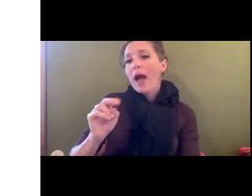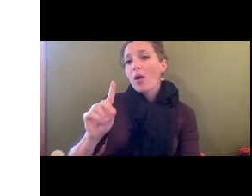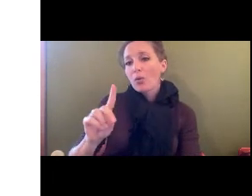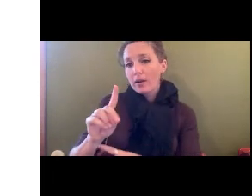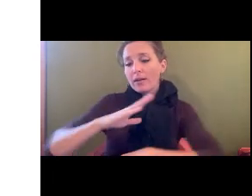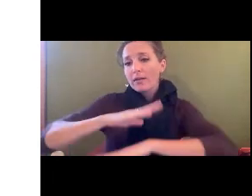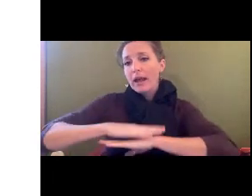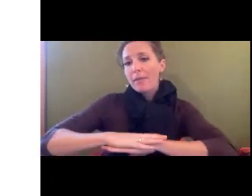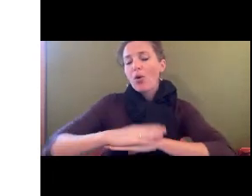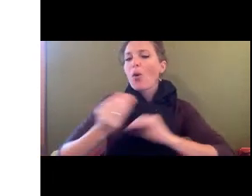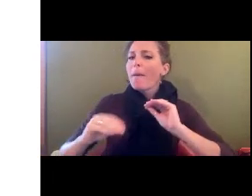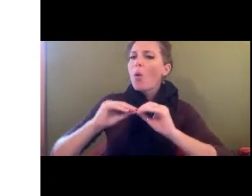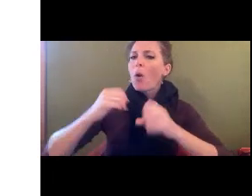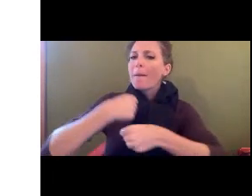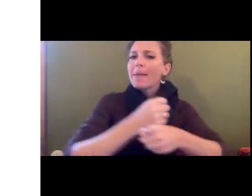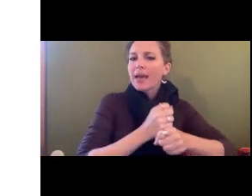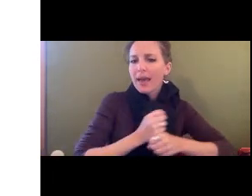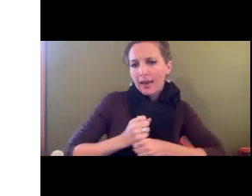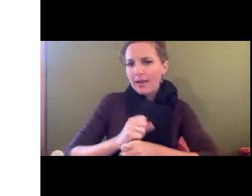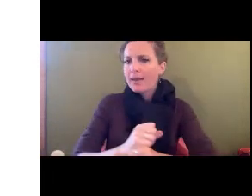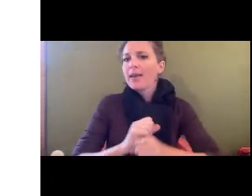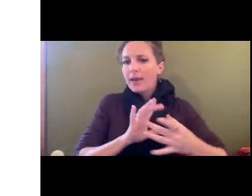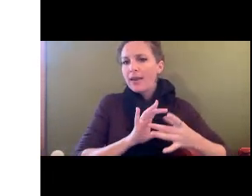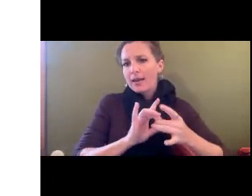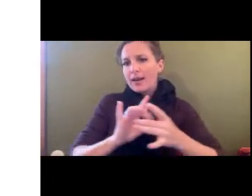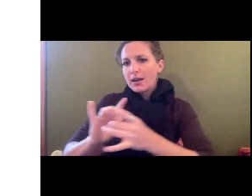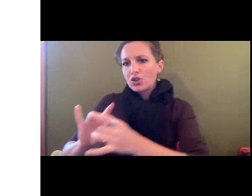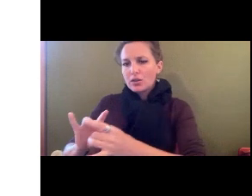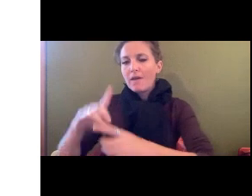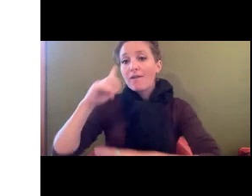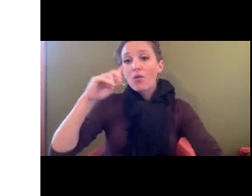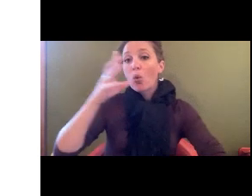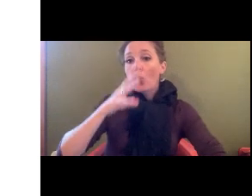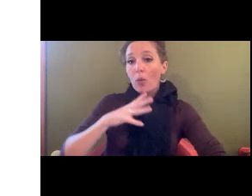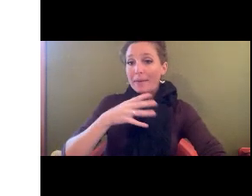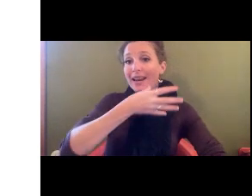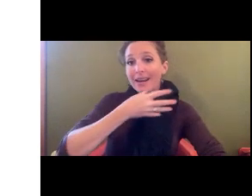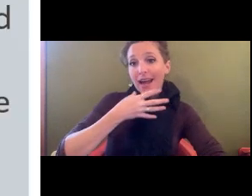making connections between different women in the agricultural space.